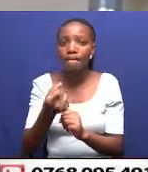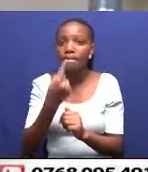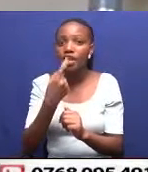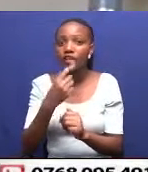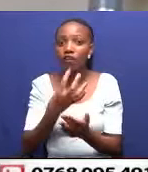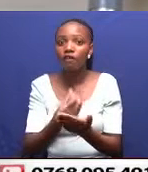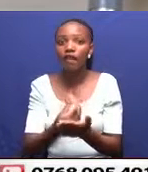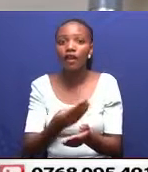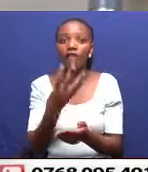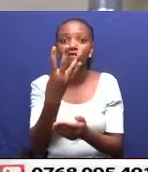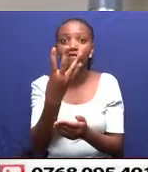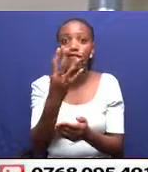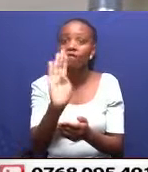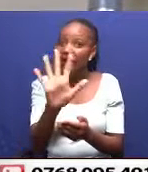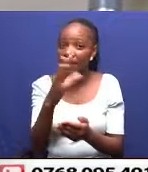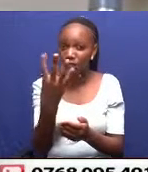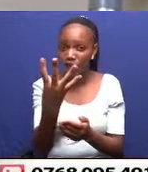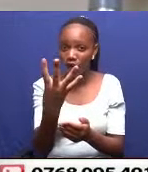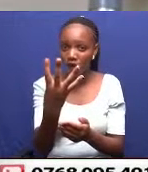it's